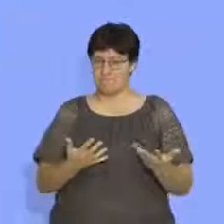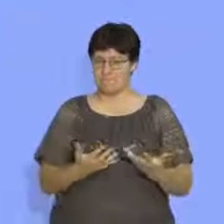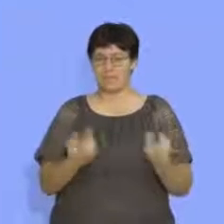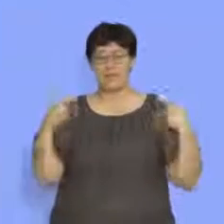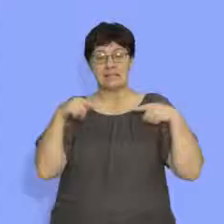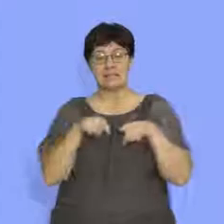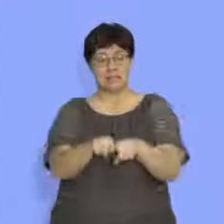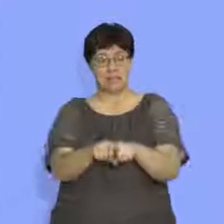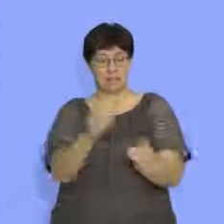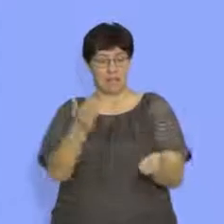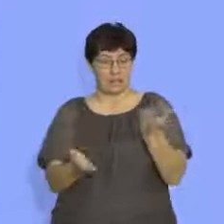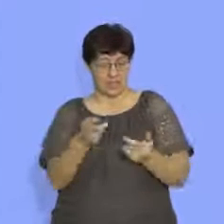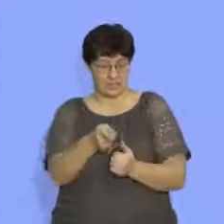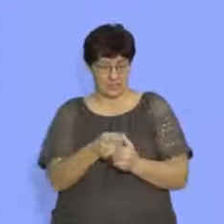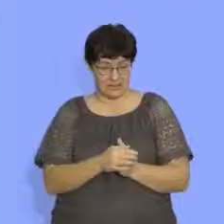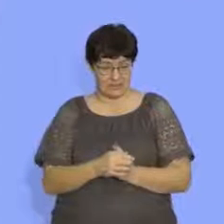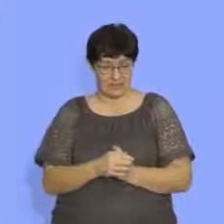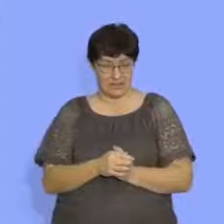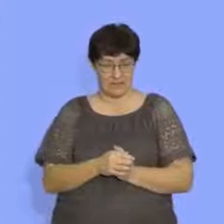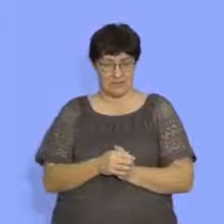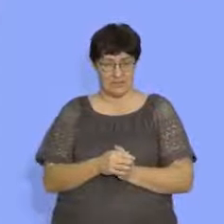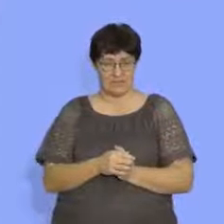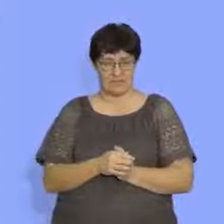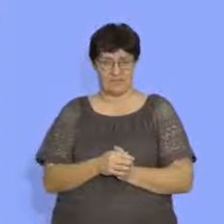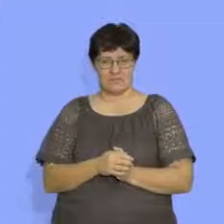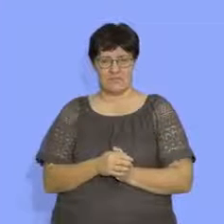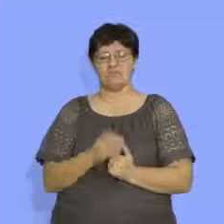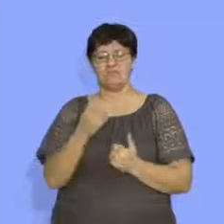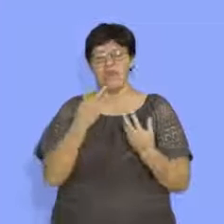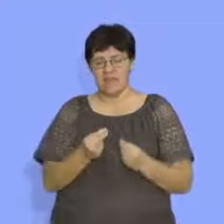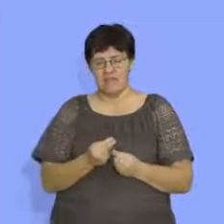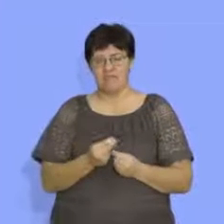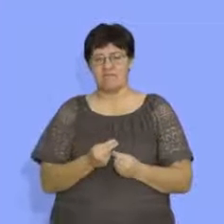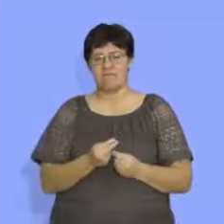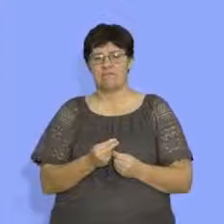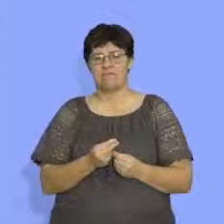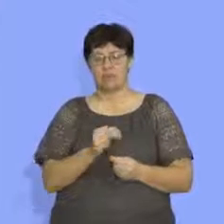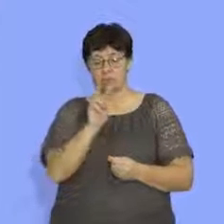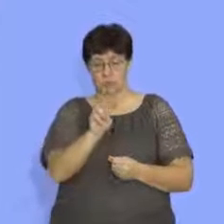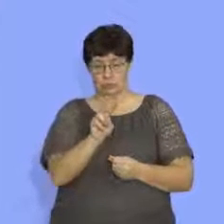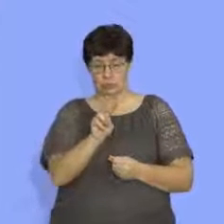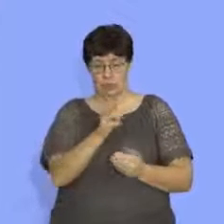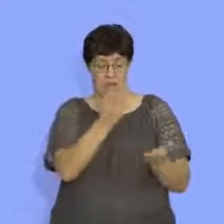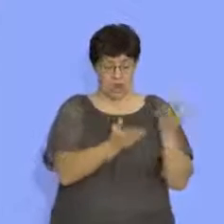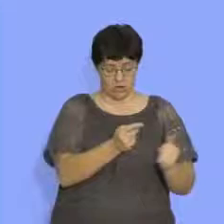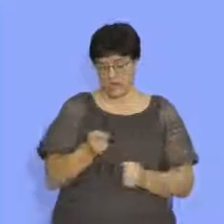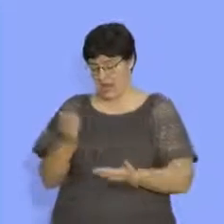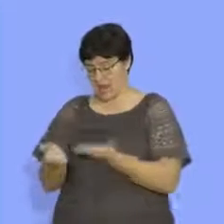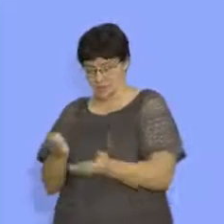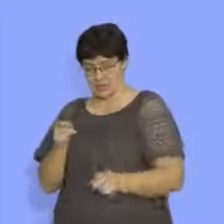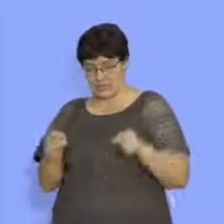So when you talk about simultaneous equations, this is when you have two equations,